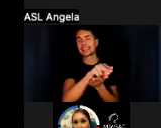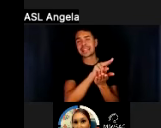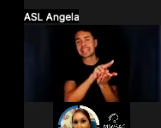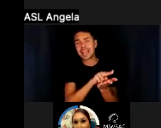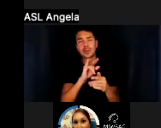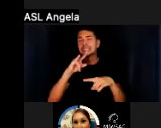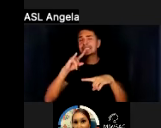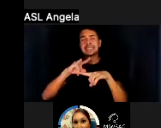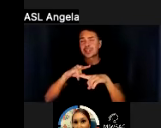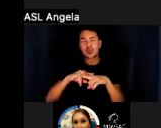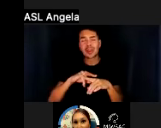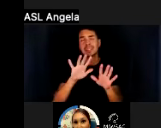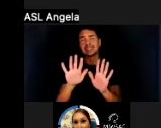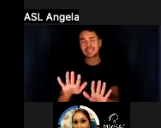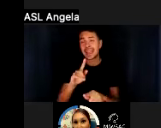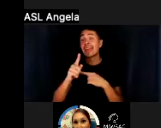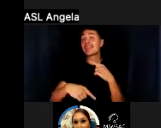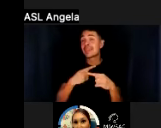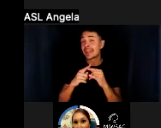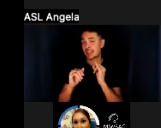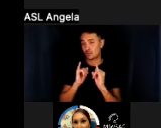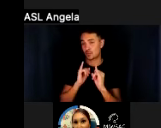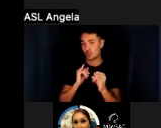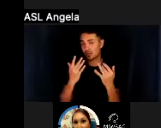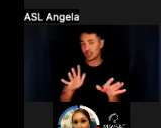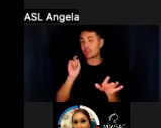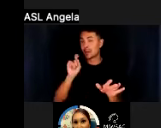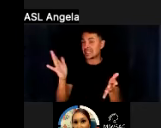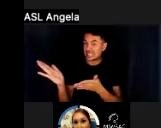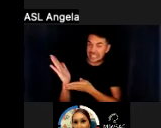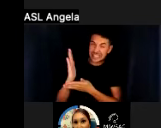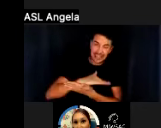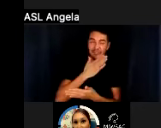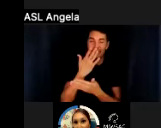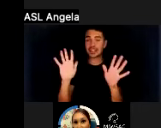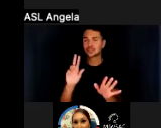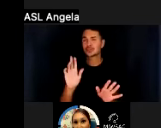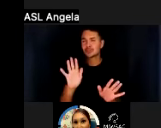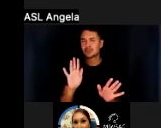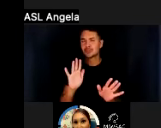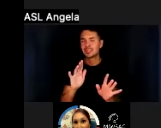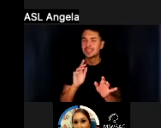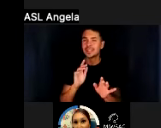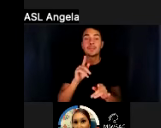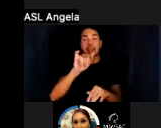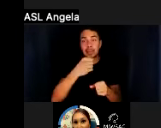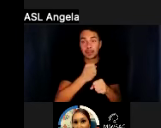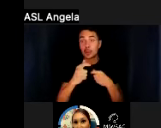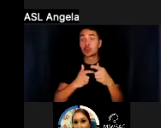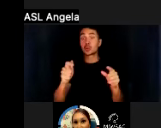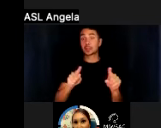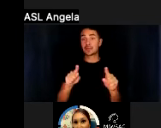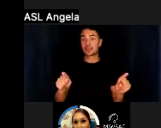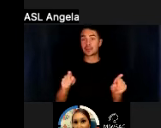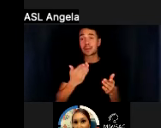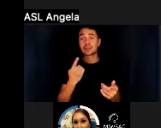cigarette or whatever they need to do, and then they can finish that interview, right? Those can make huge differences, and can just, they may